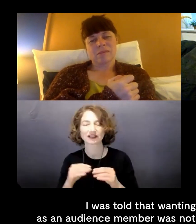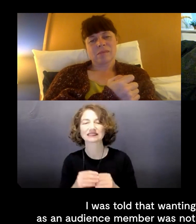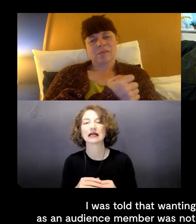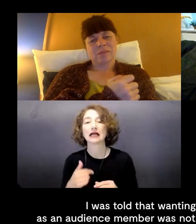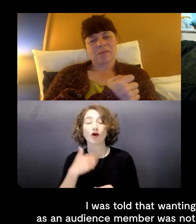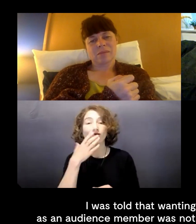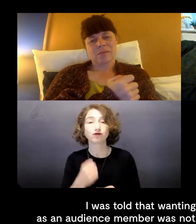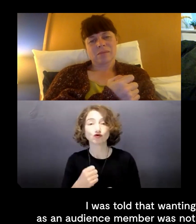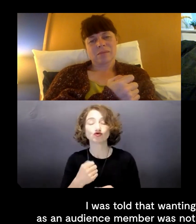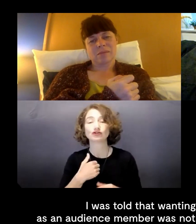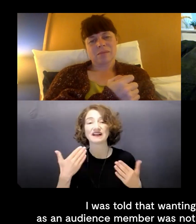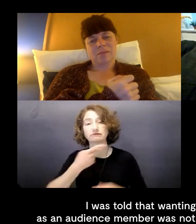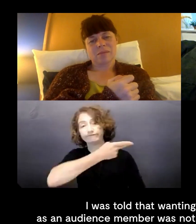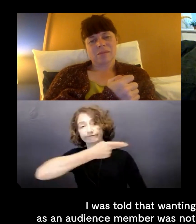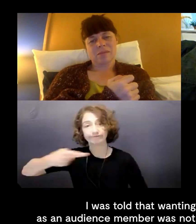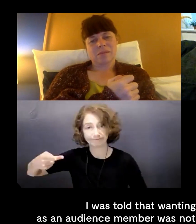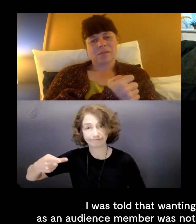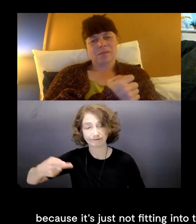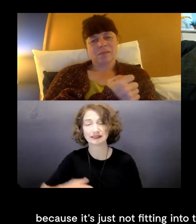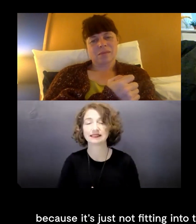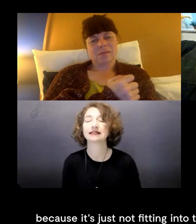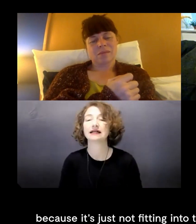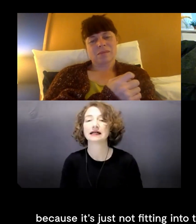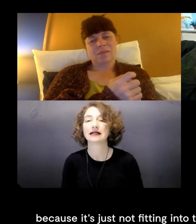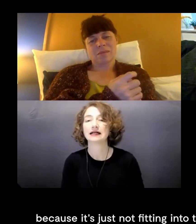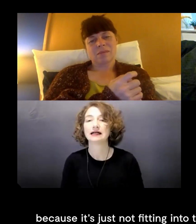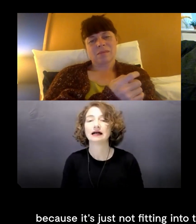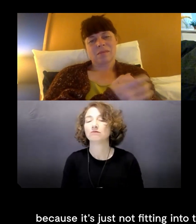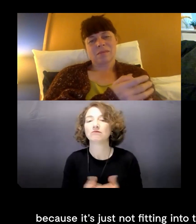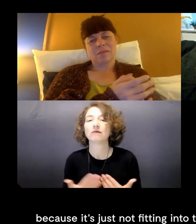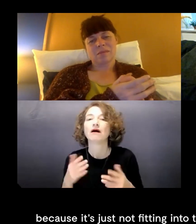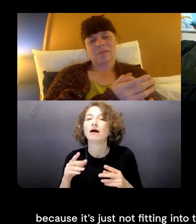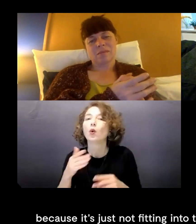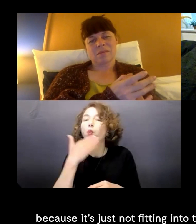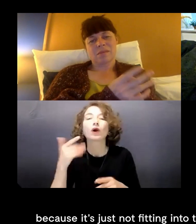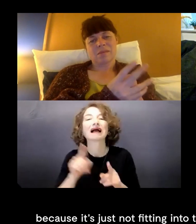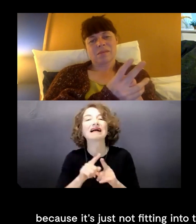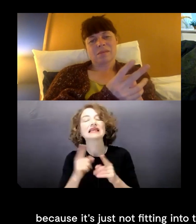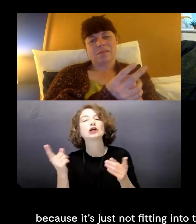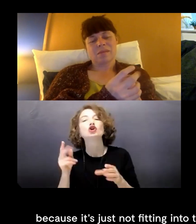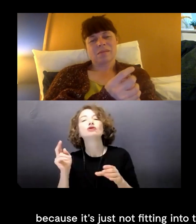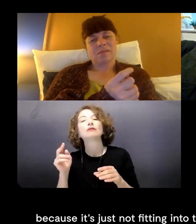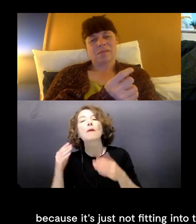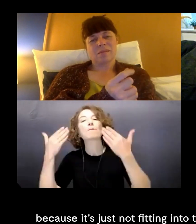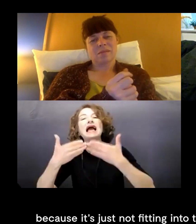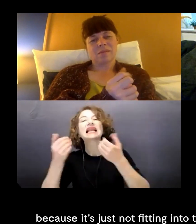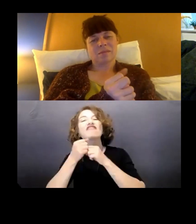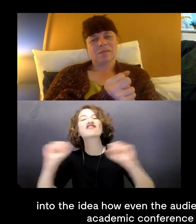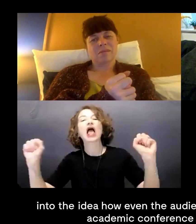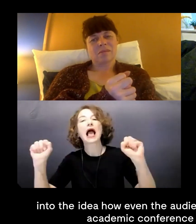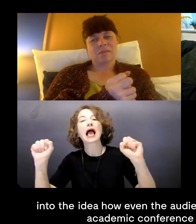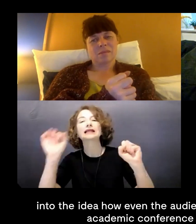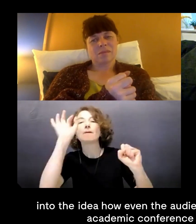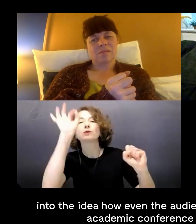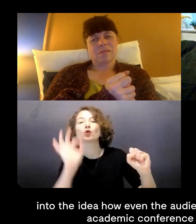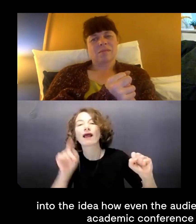not a real access requirement, because it's just not fitting into the format of the conference,